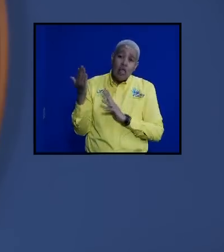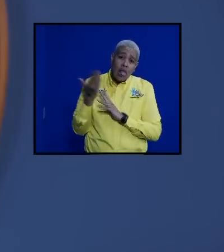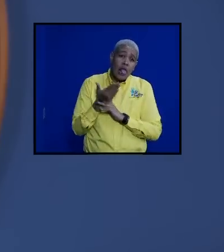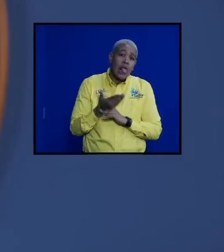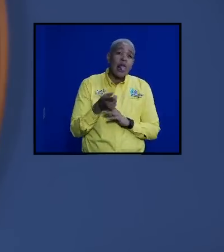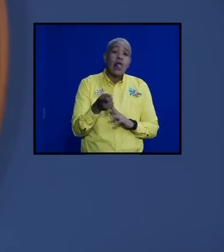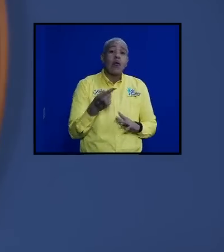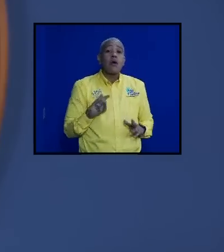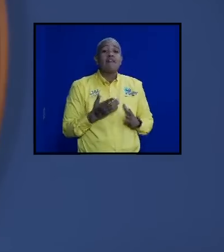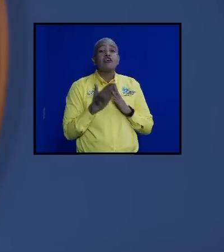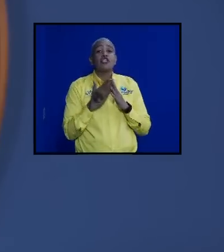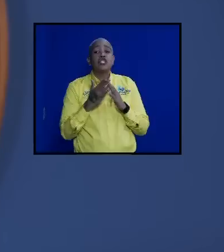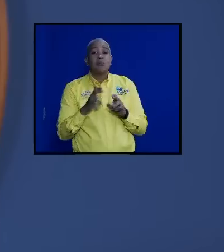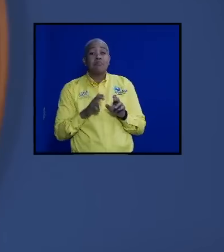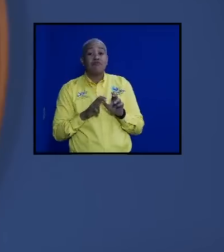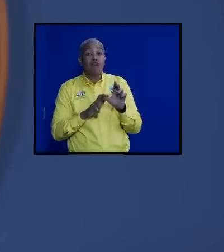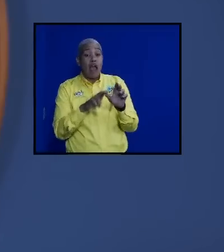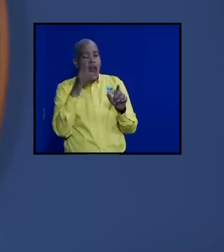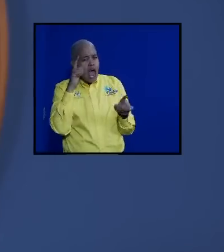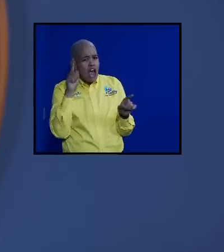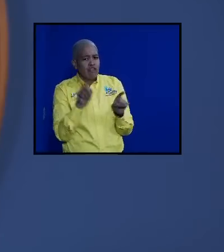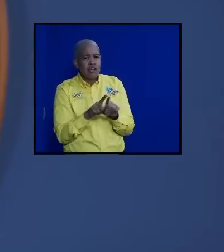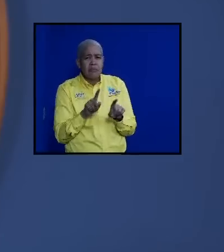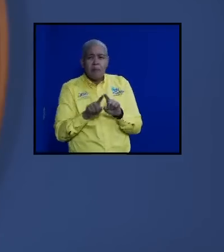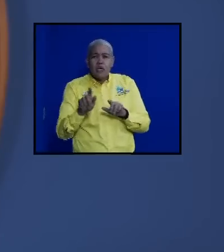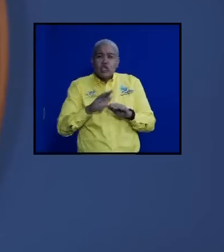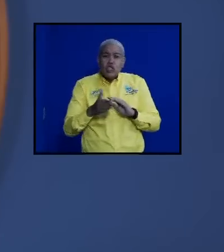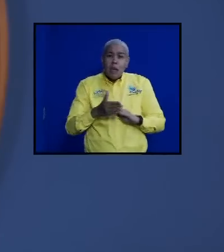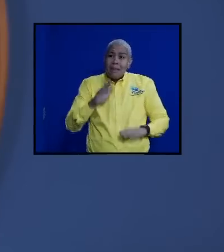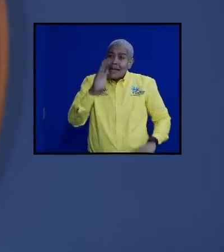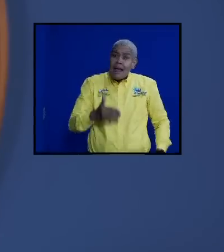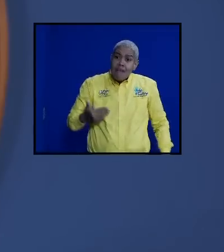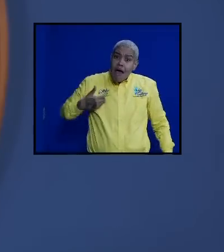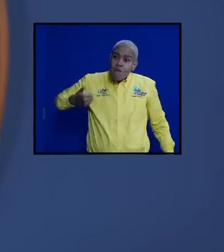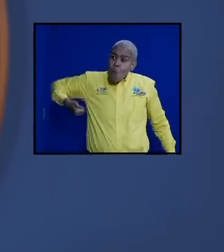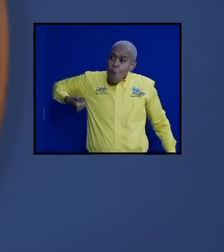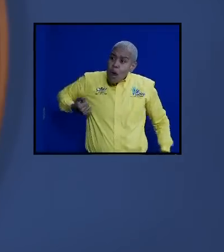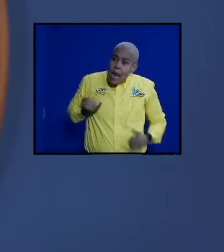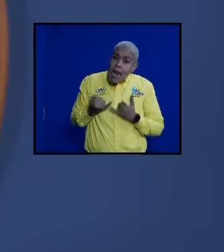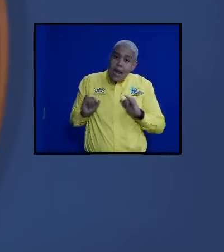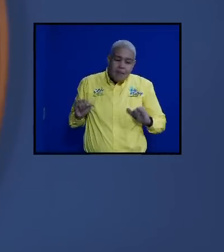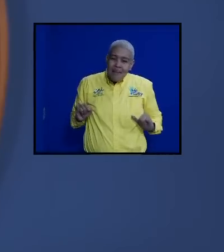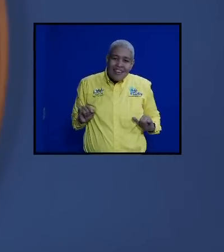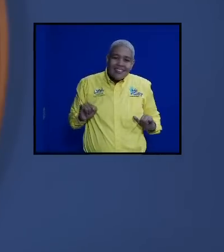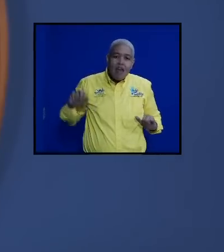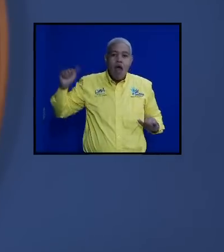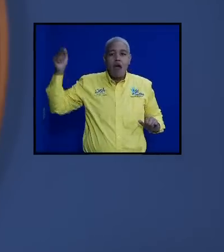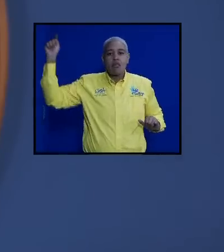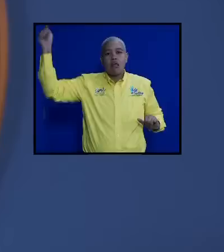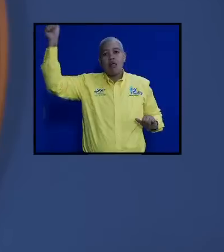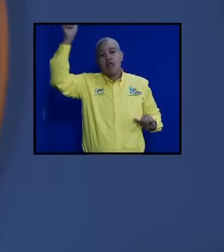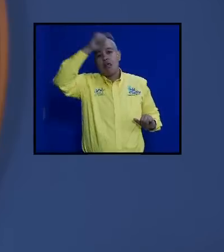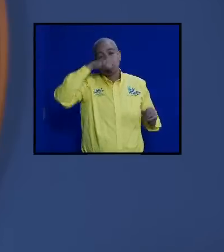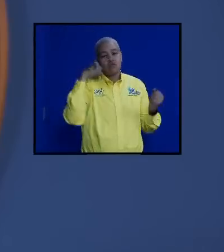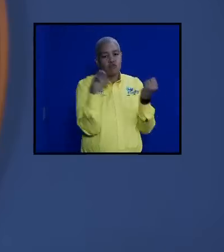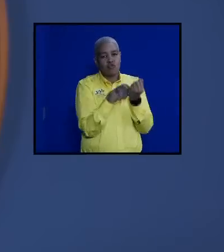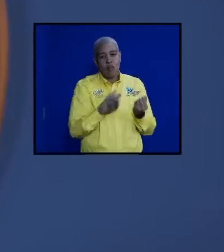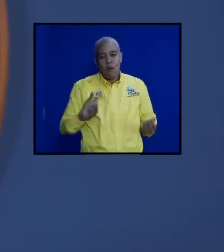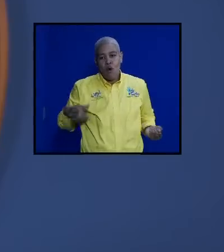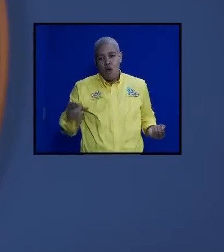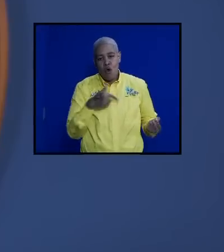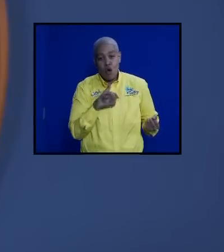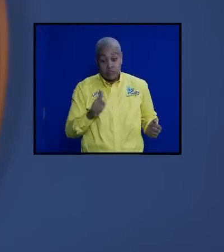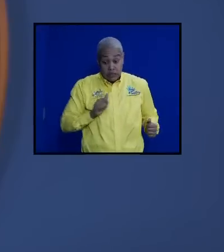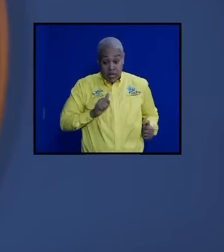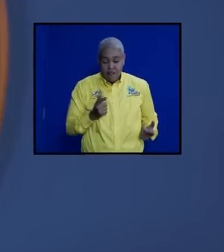rider agreement. But Jamaica never really had the capacity unless it came from partnering with